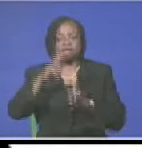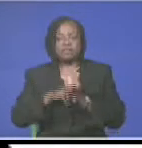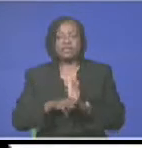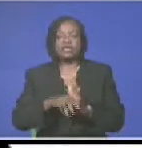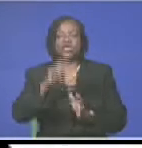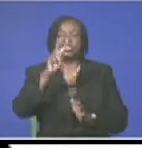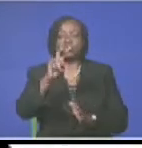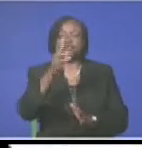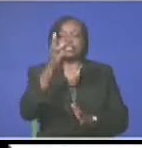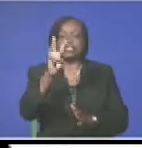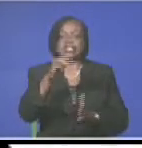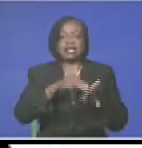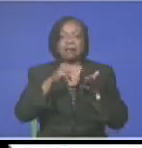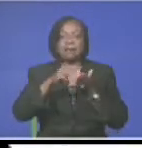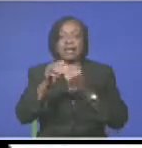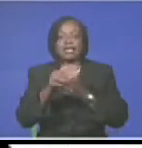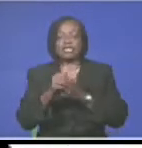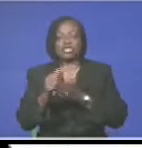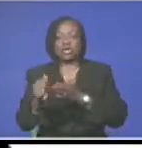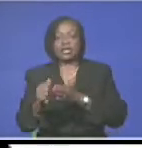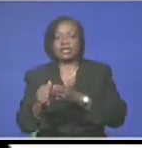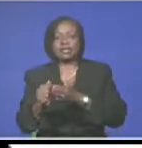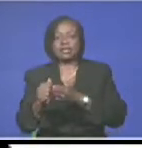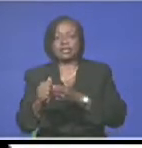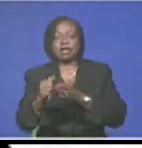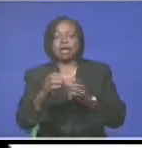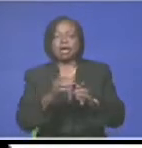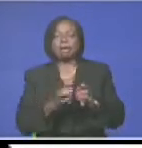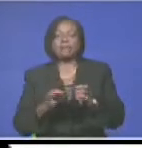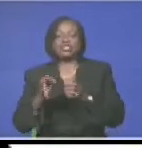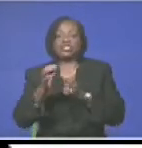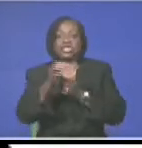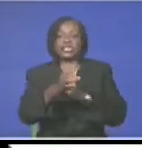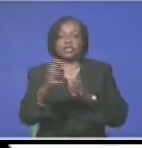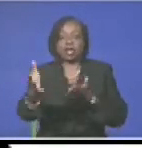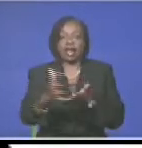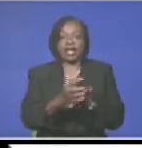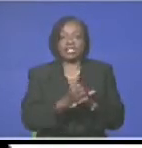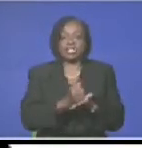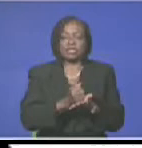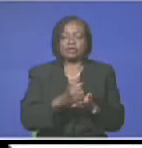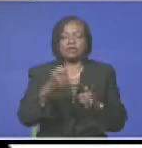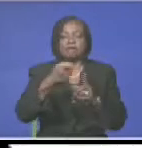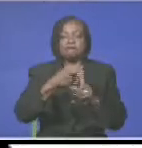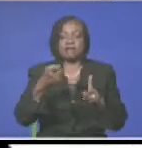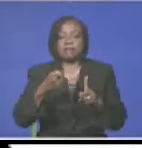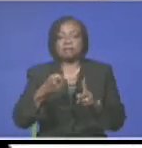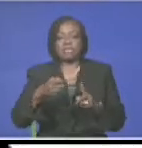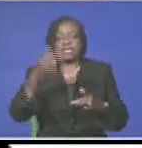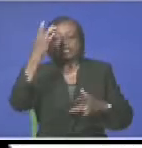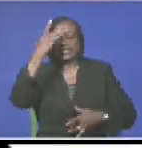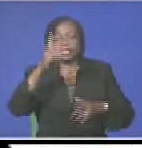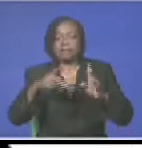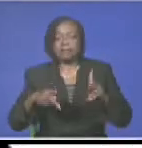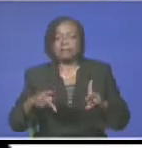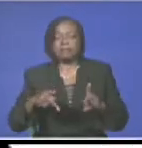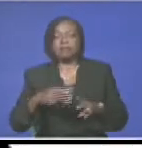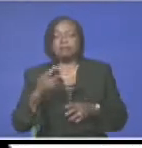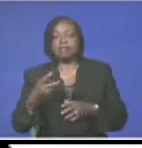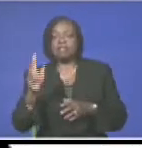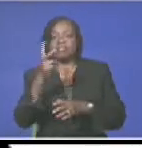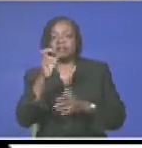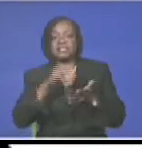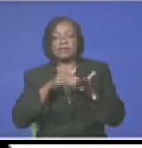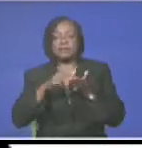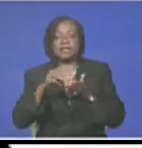$216 million and our projected collection from patient revenue of $13